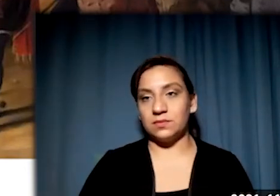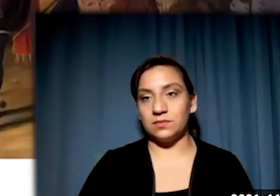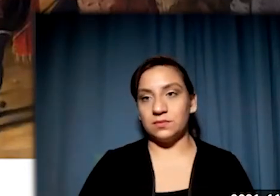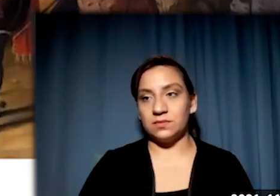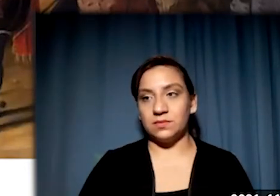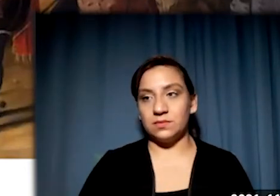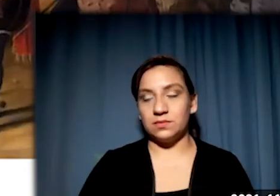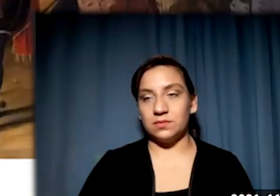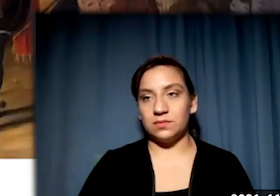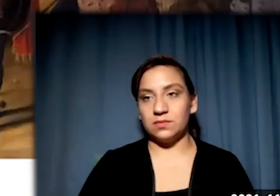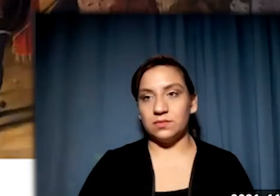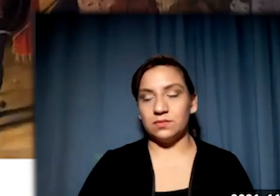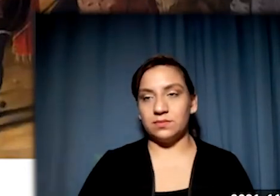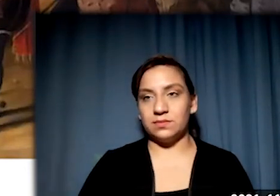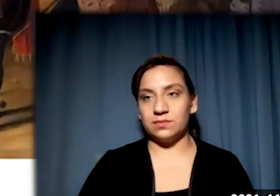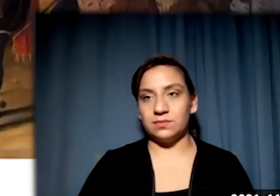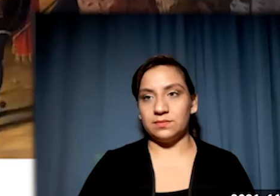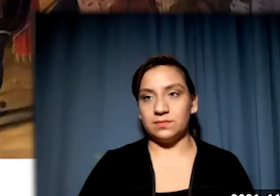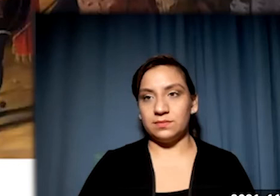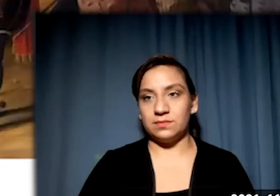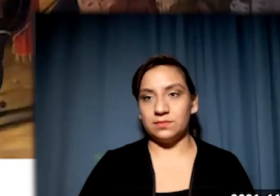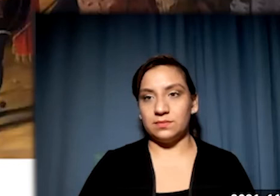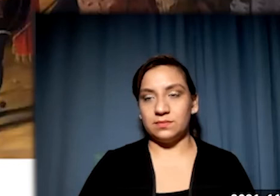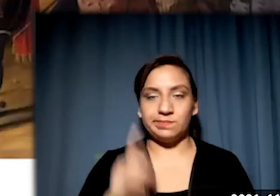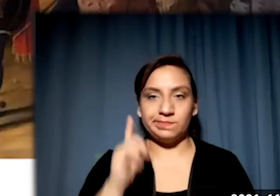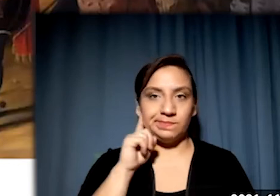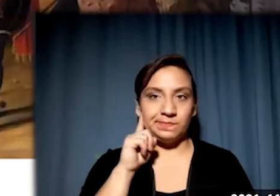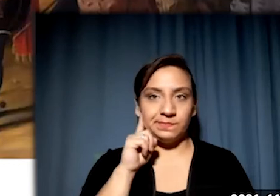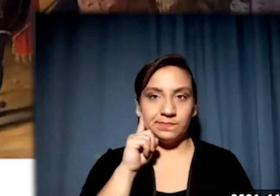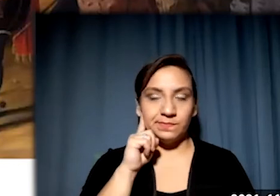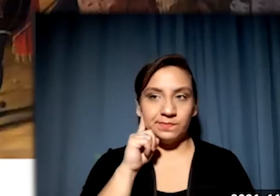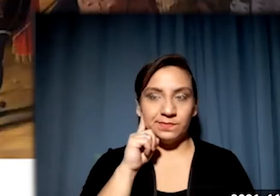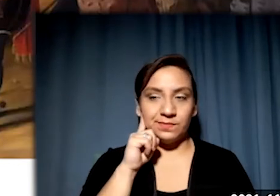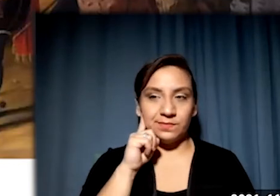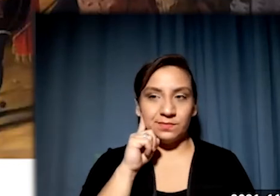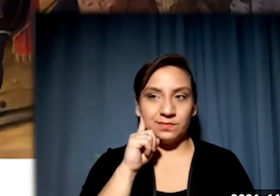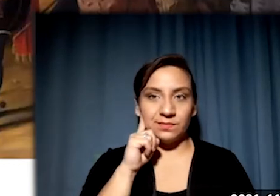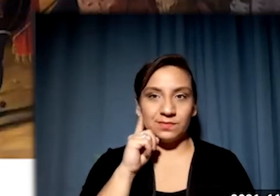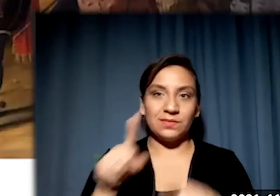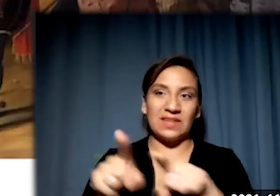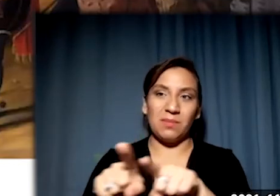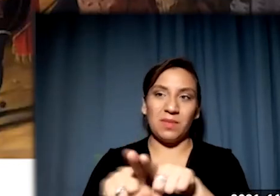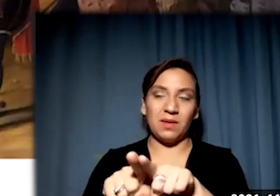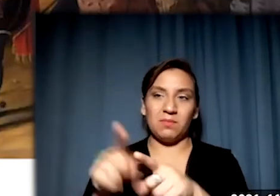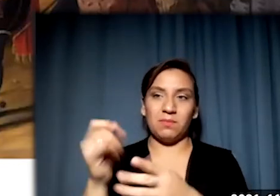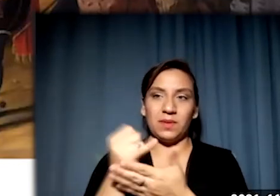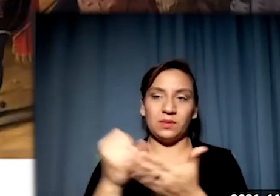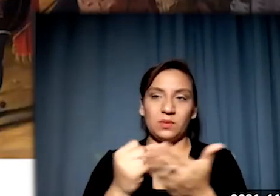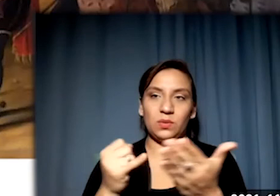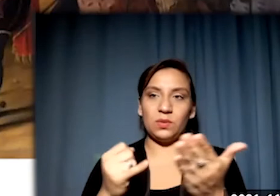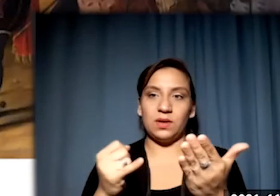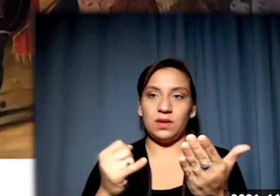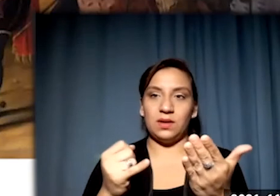city, and on the other hand, paintings that narrate the victories of the Spanish crown against